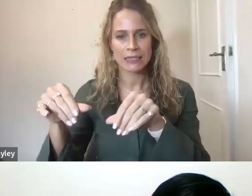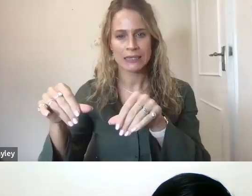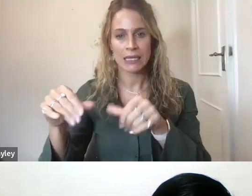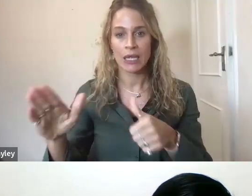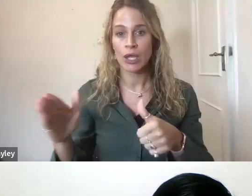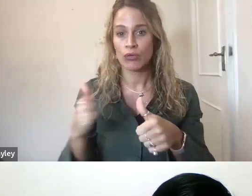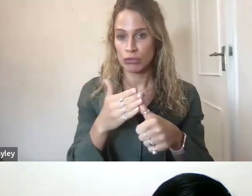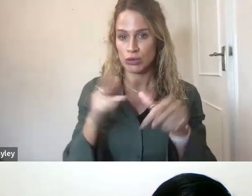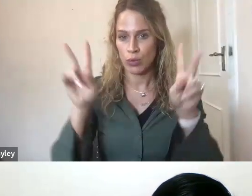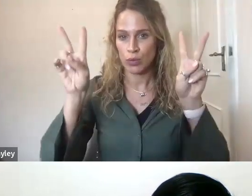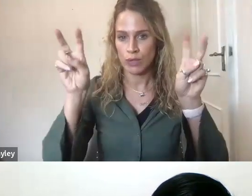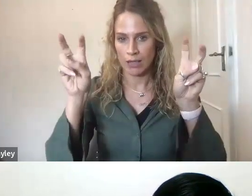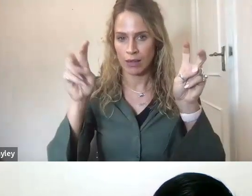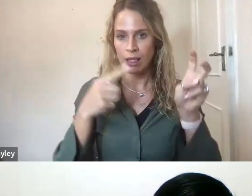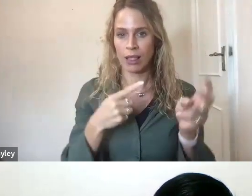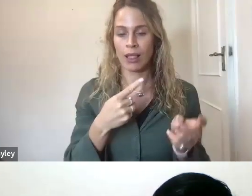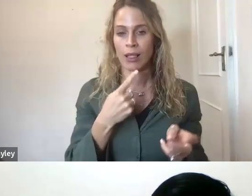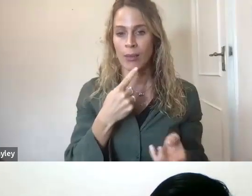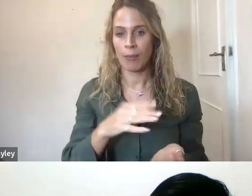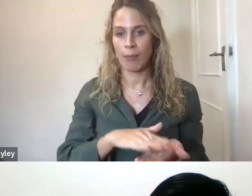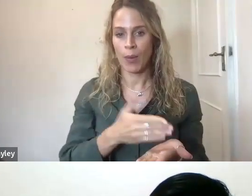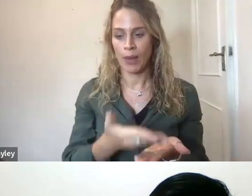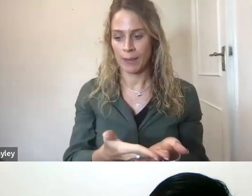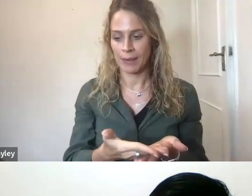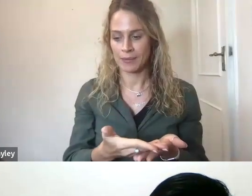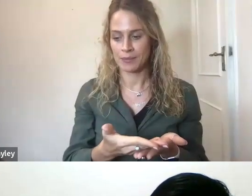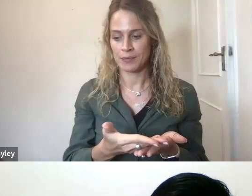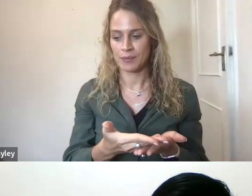Tamil title of the poem is Manal Illada Aaru.